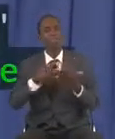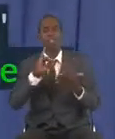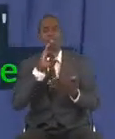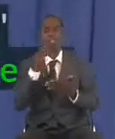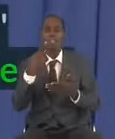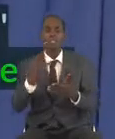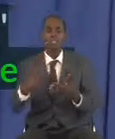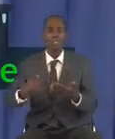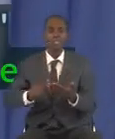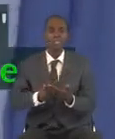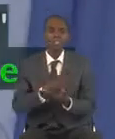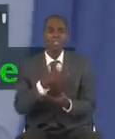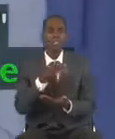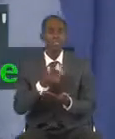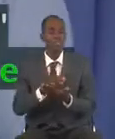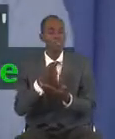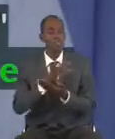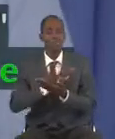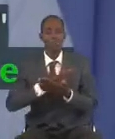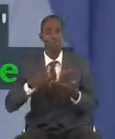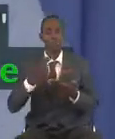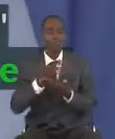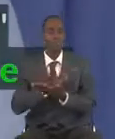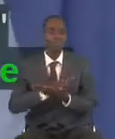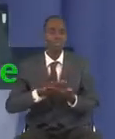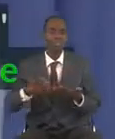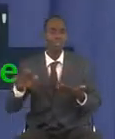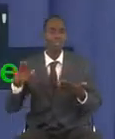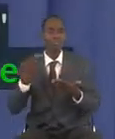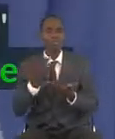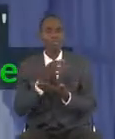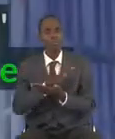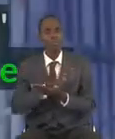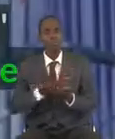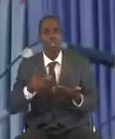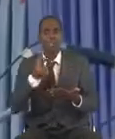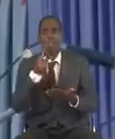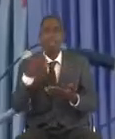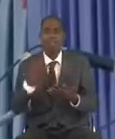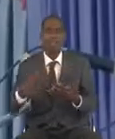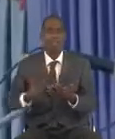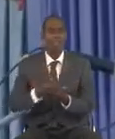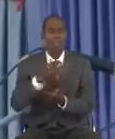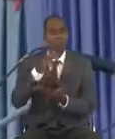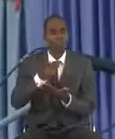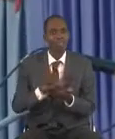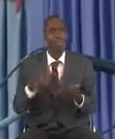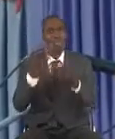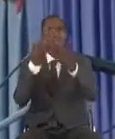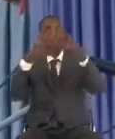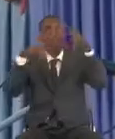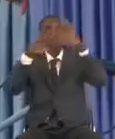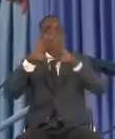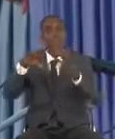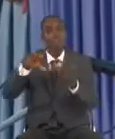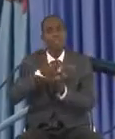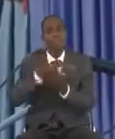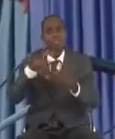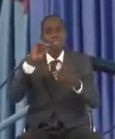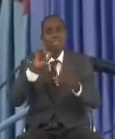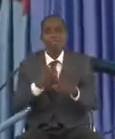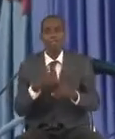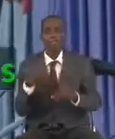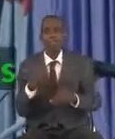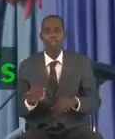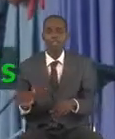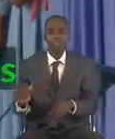Lamb. Holy, holy, holy is the Lamb. Heaven's choirs in